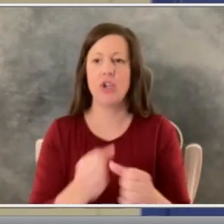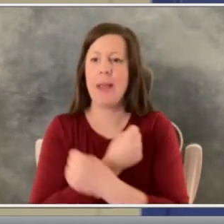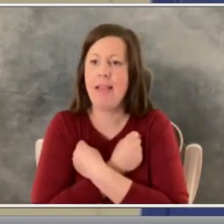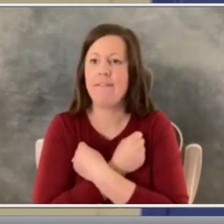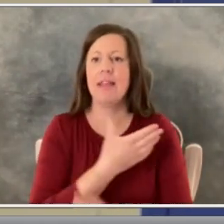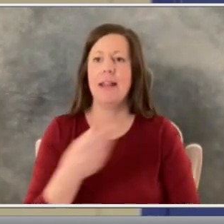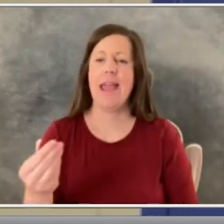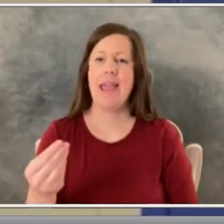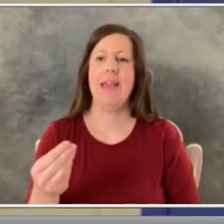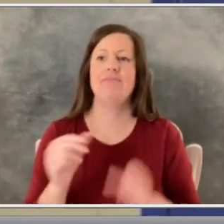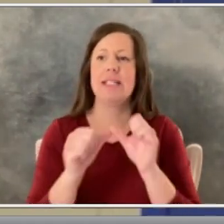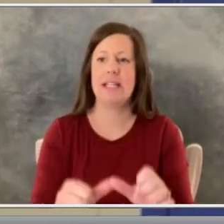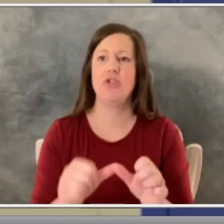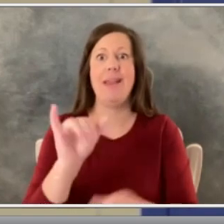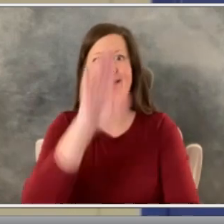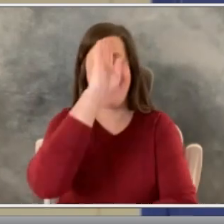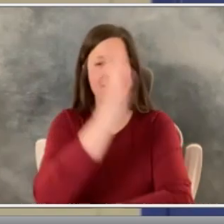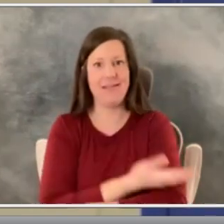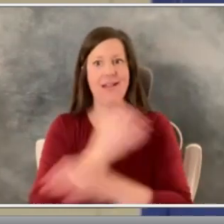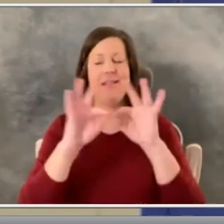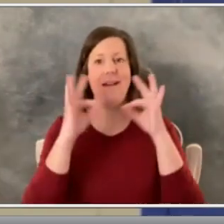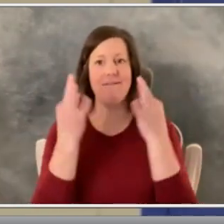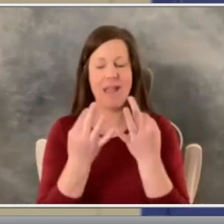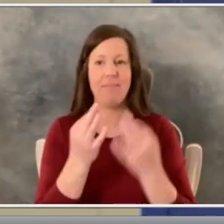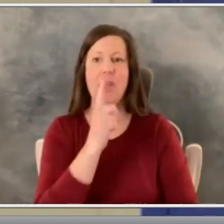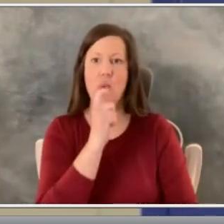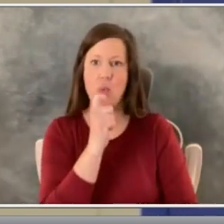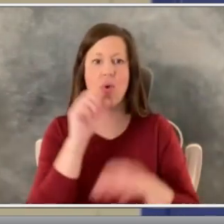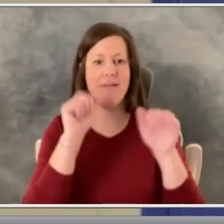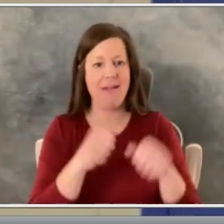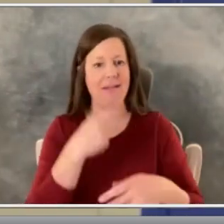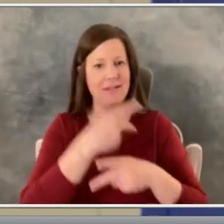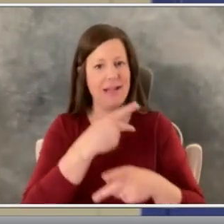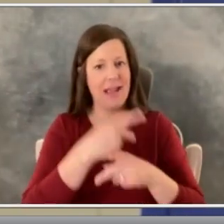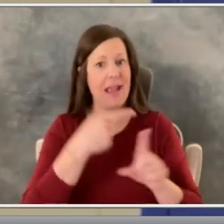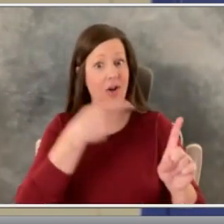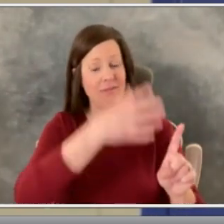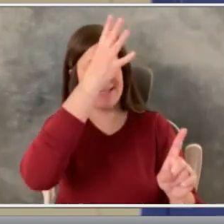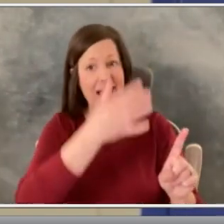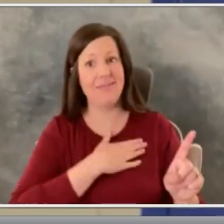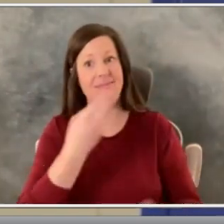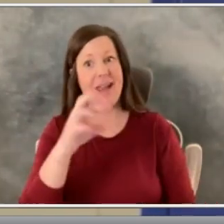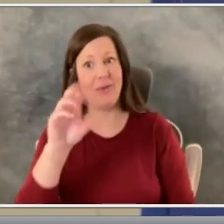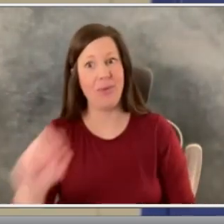be that son, that family member that's caring for my dad, my hero.